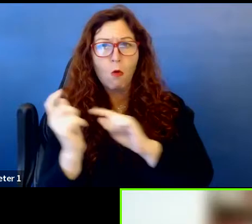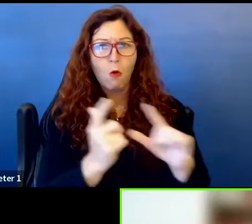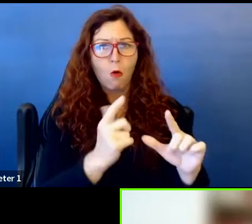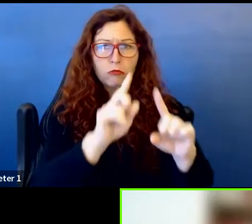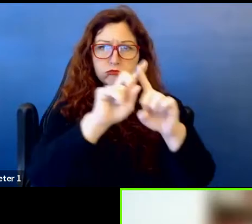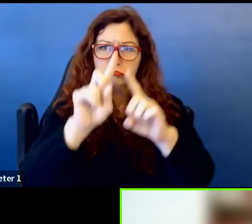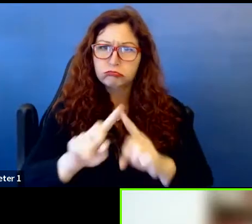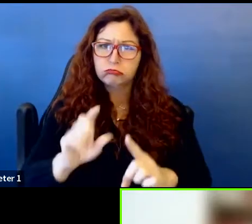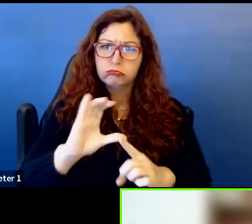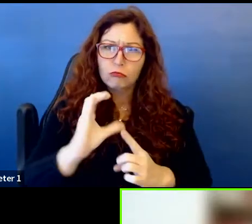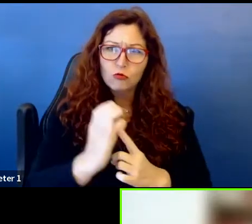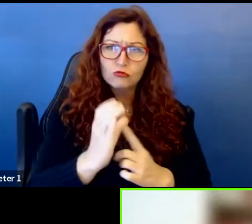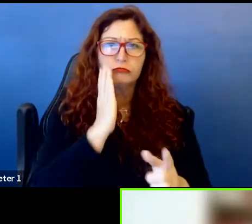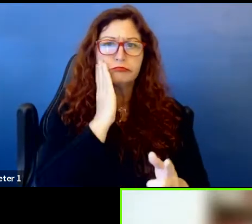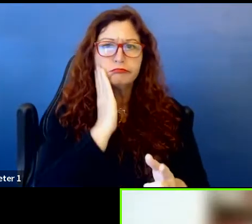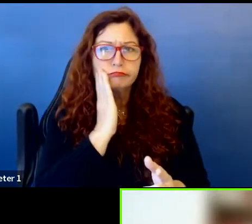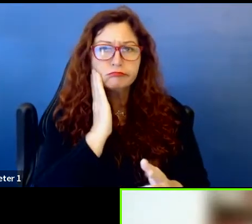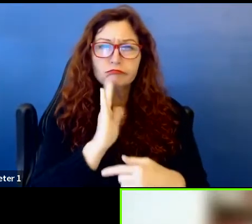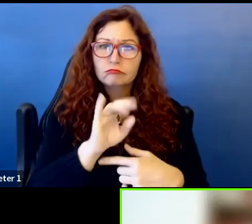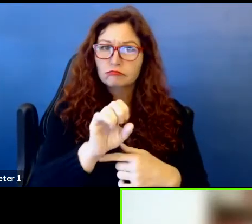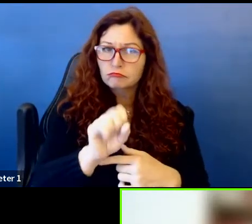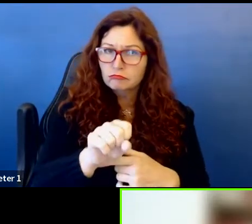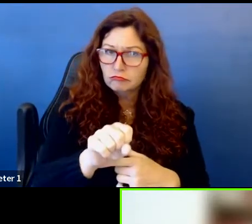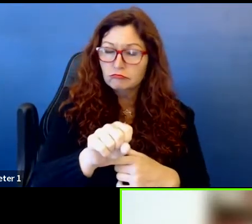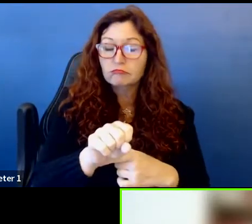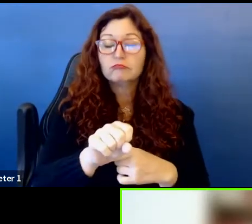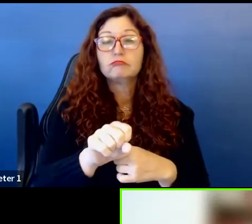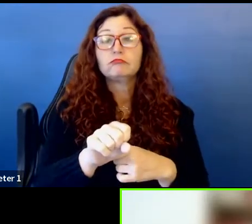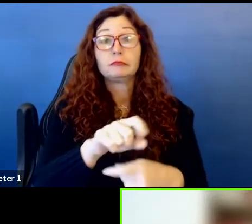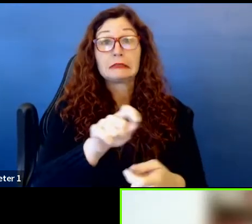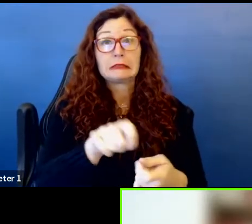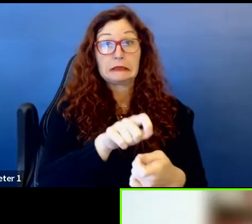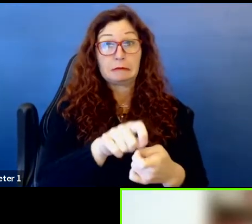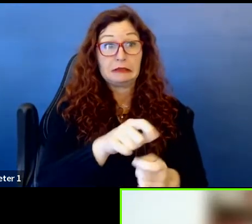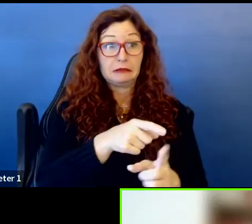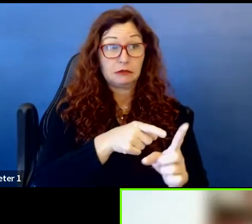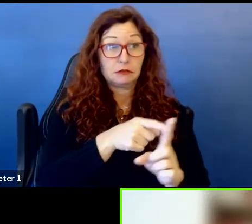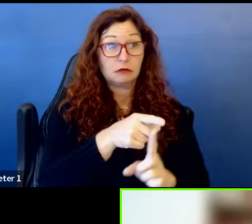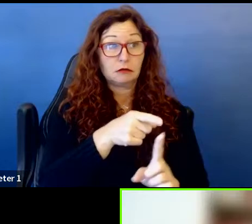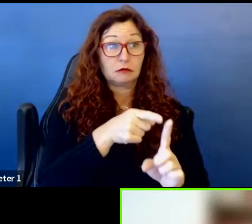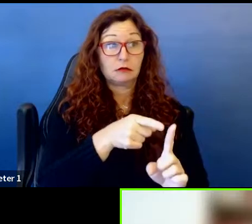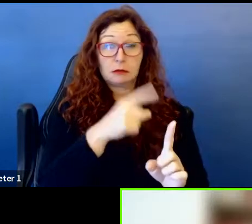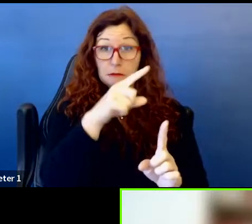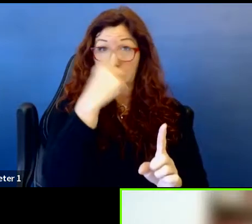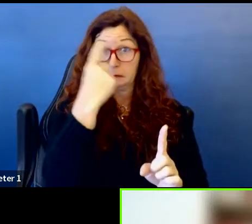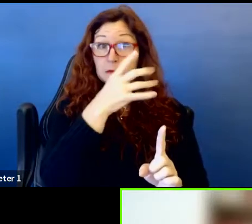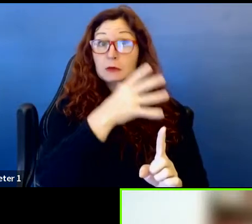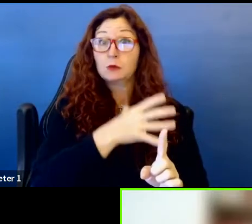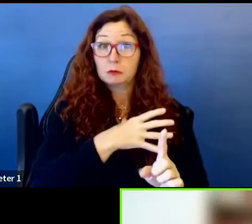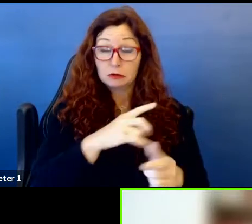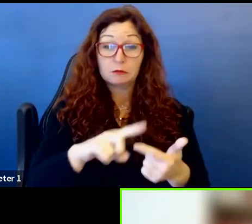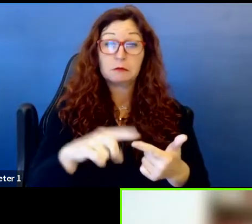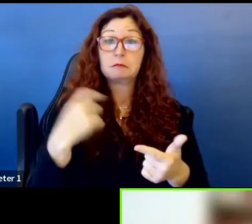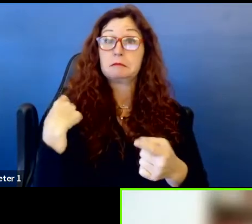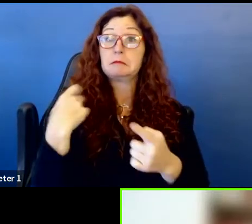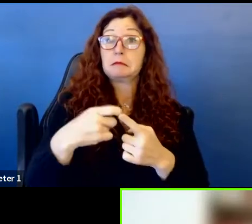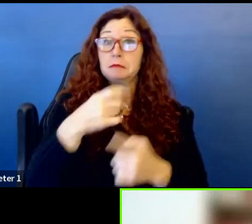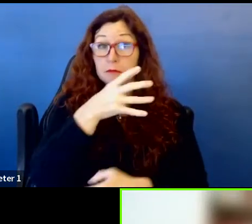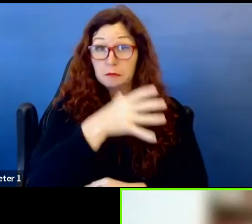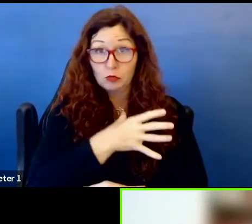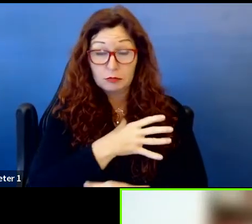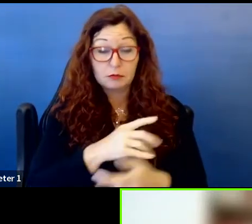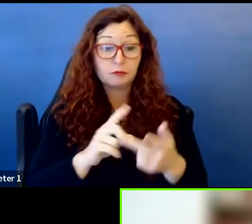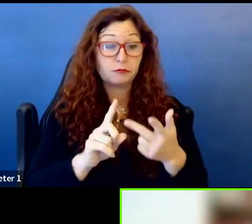particularly large in percentage terms for um black women latinas and also